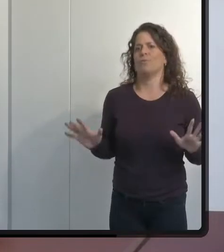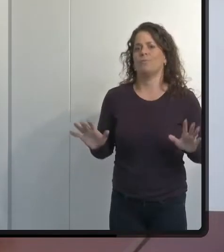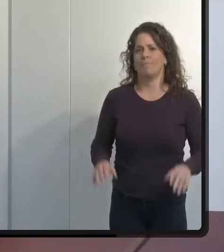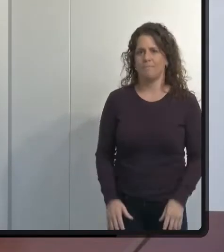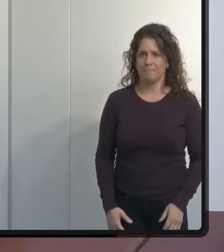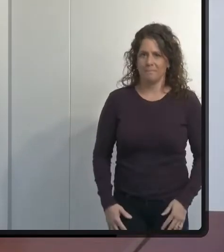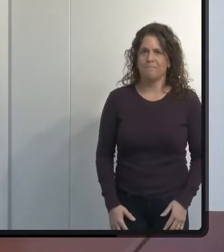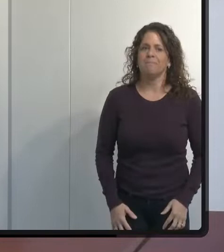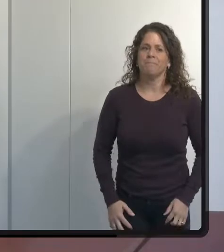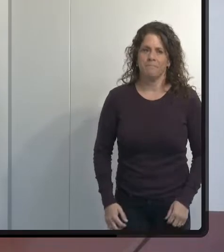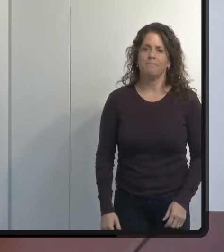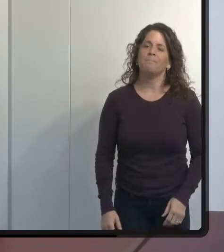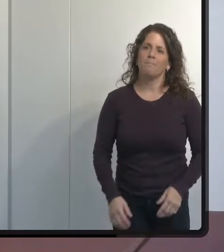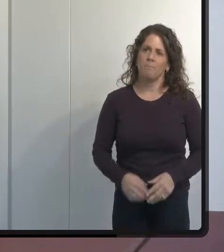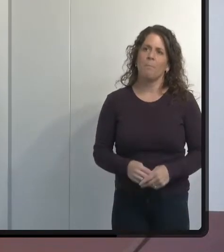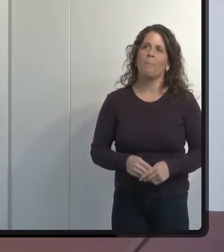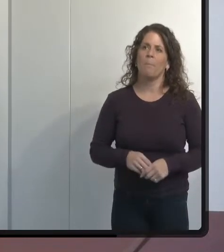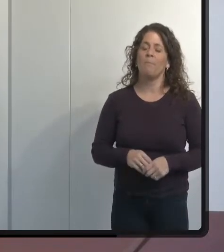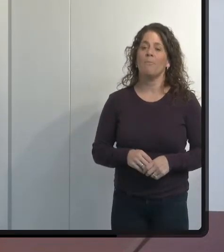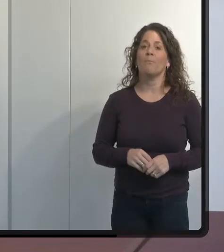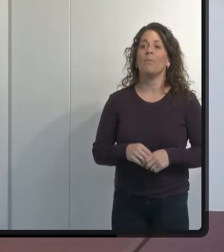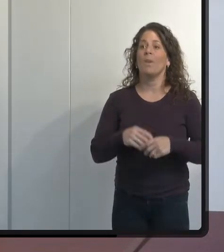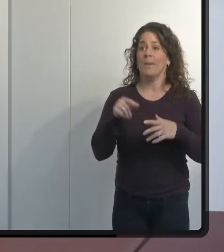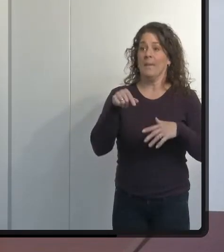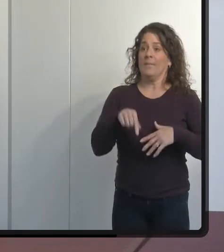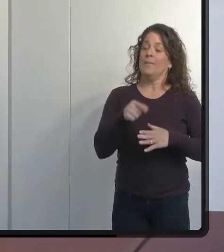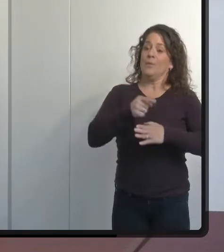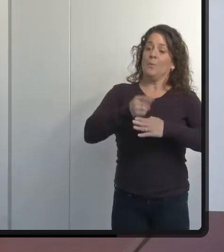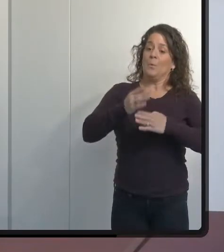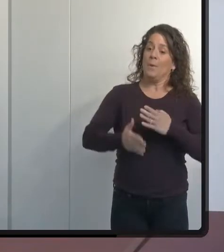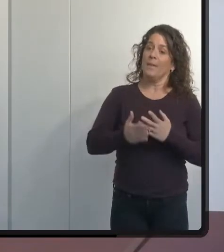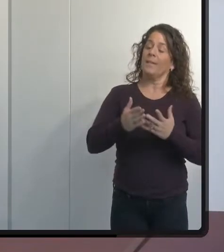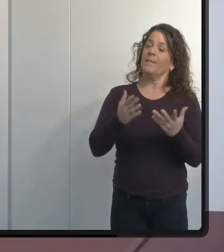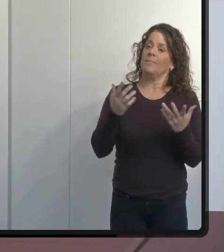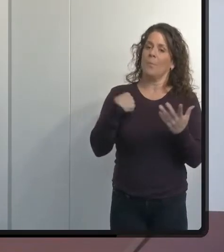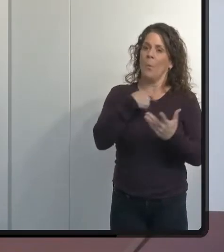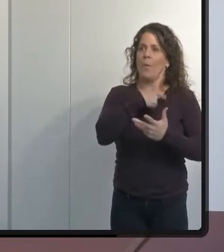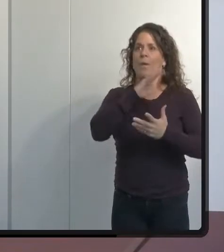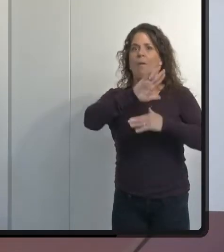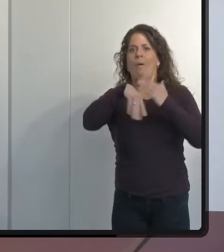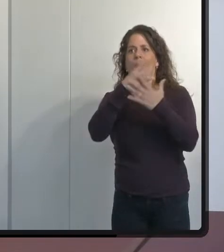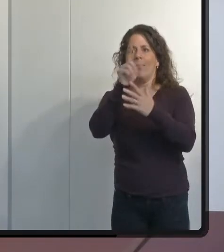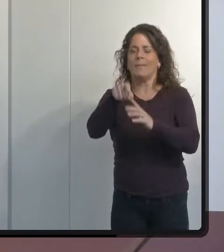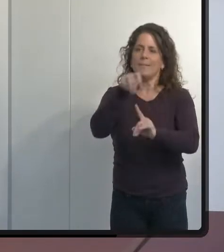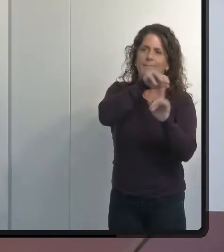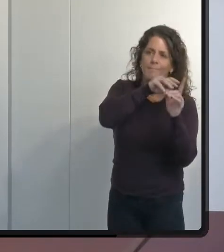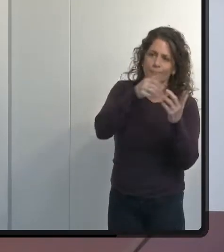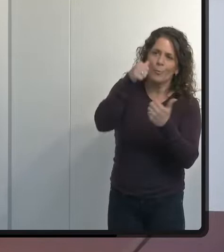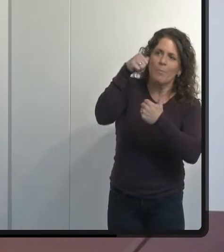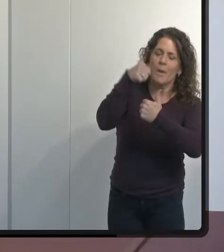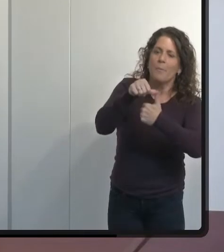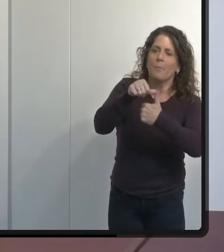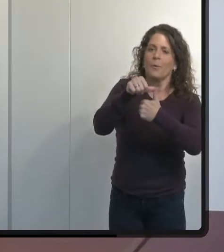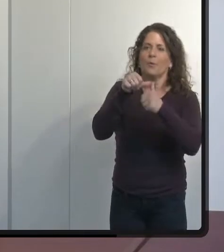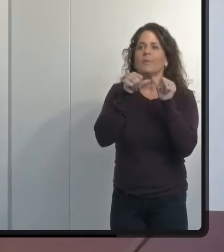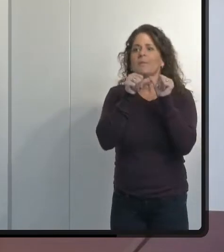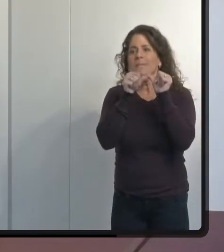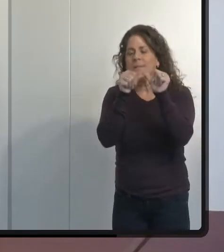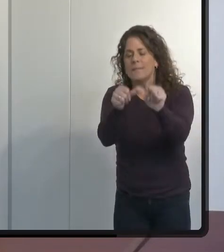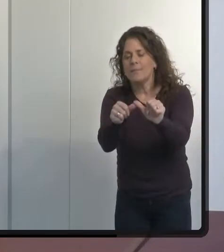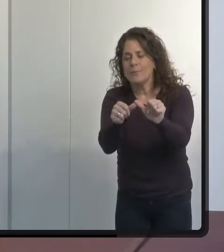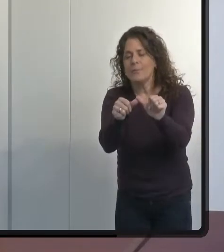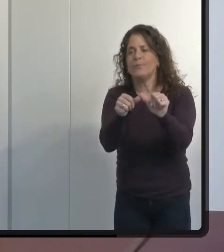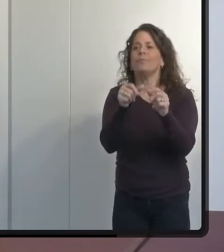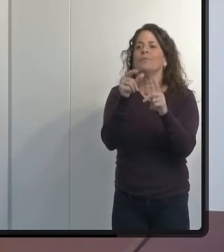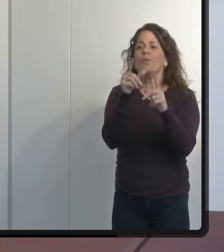the press conference. As we head into the weekend, it's important to remind everyone to please continue to be smart about where you